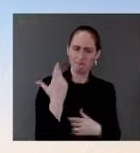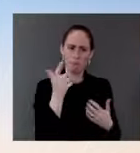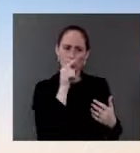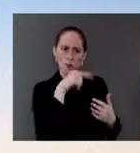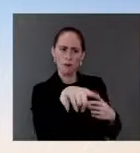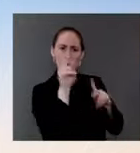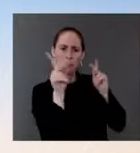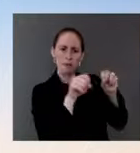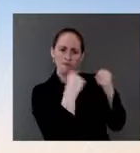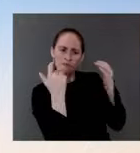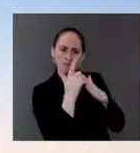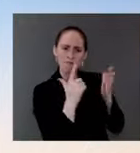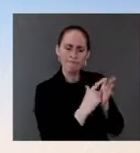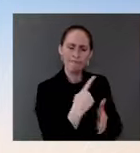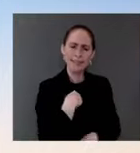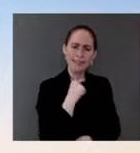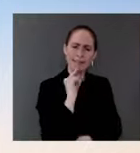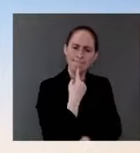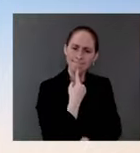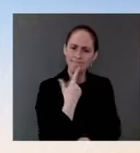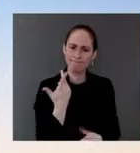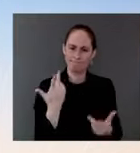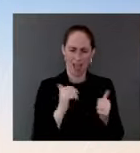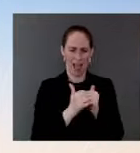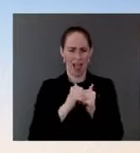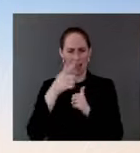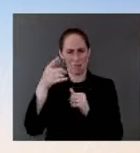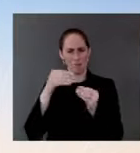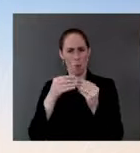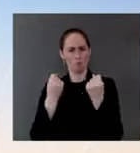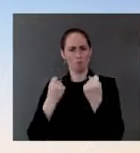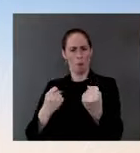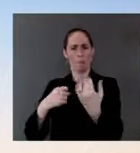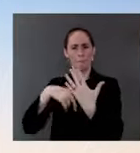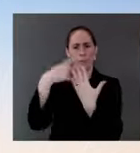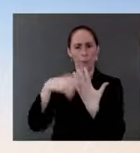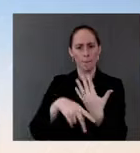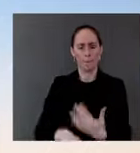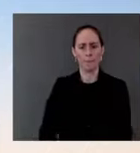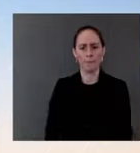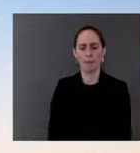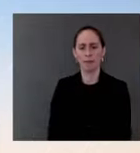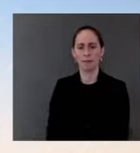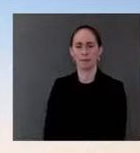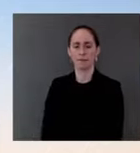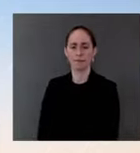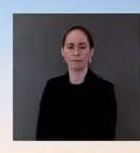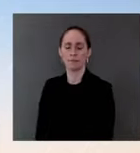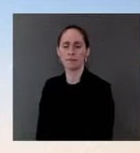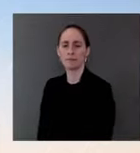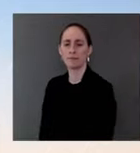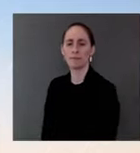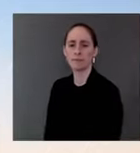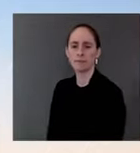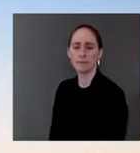that we agree that violent crime is a serious problem. We have concerns about what we've seen, serious concerns about